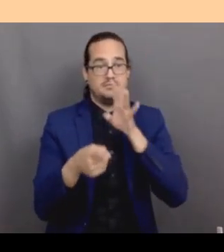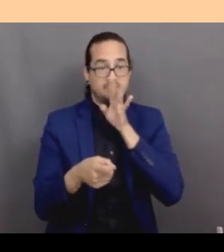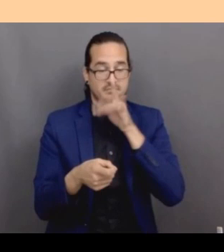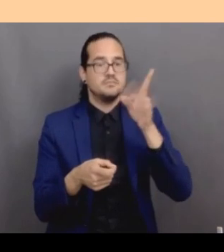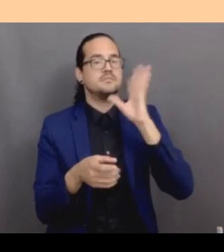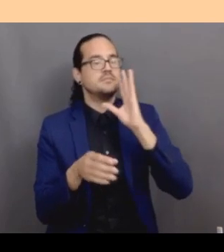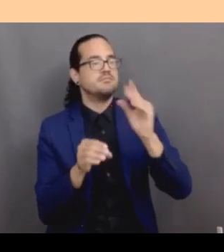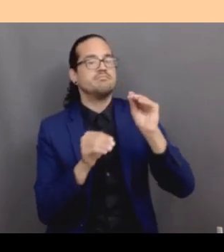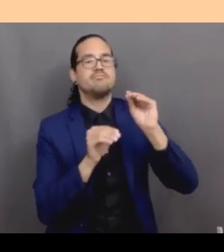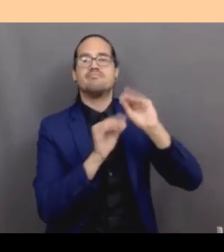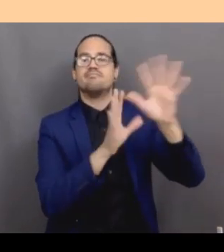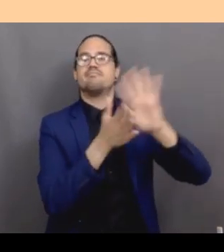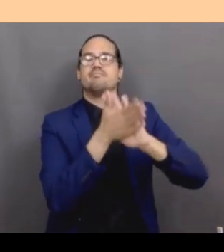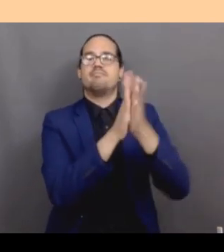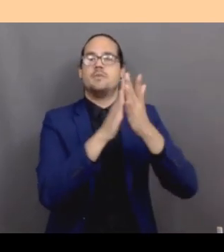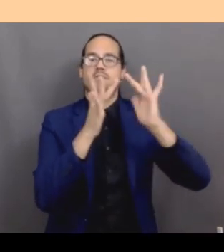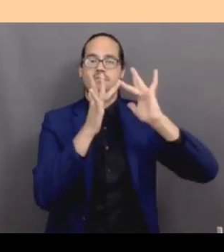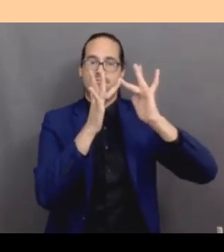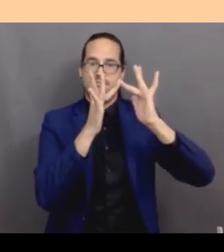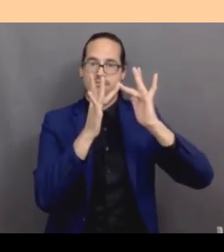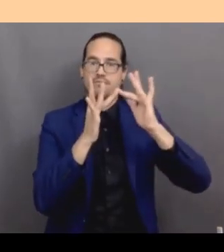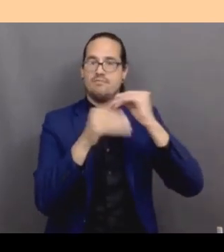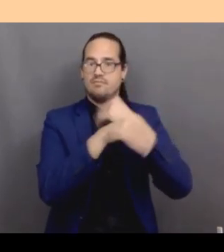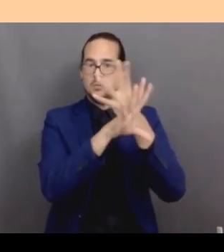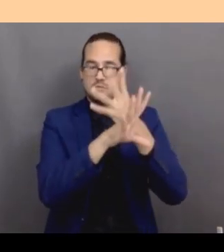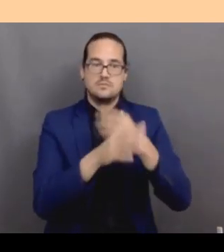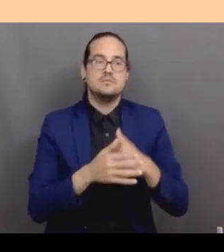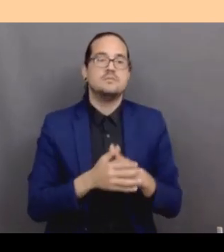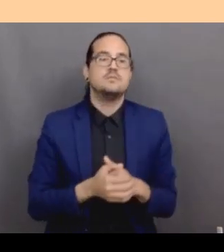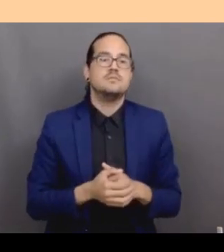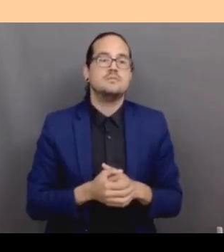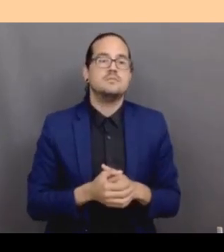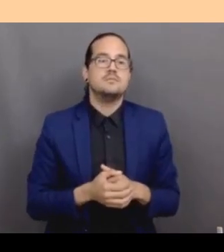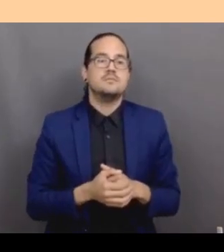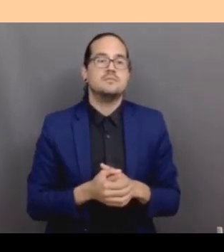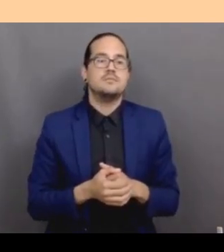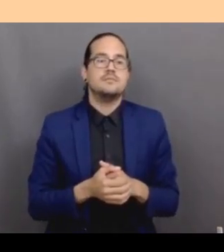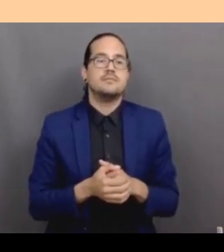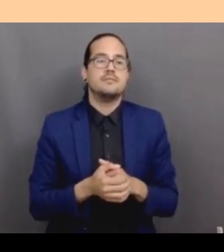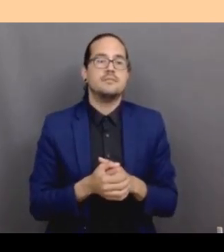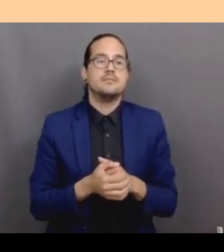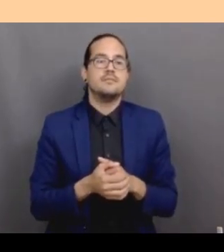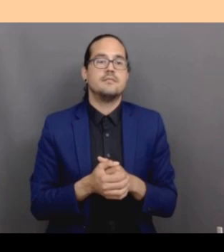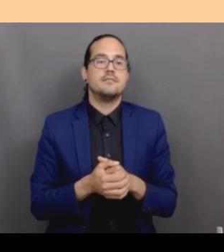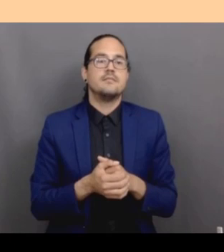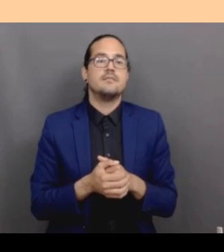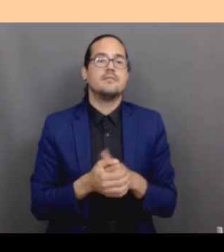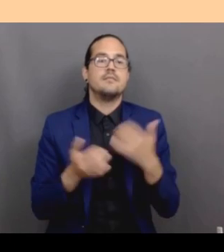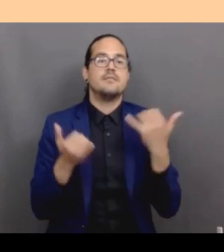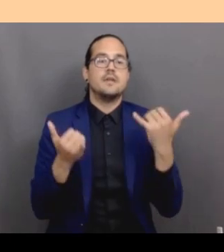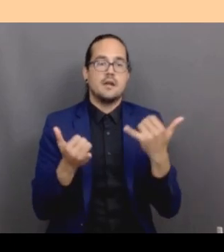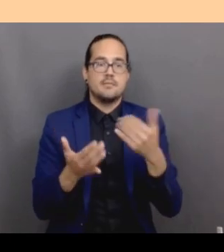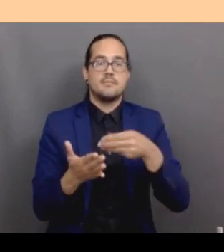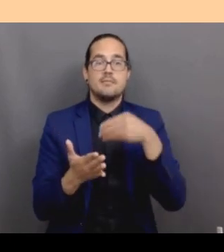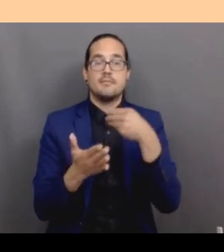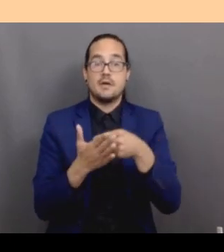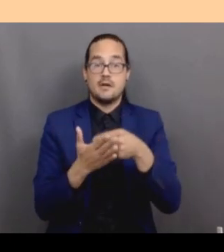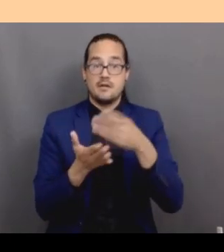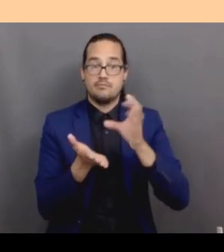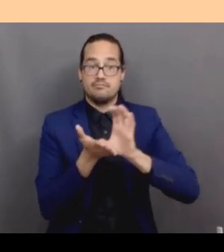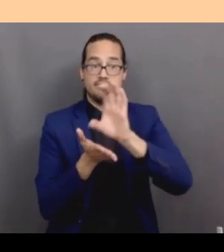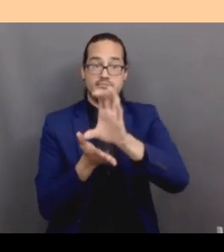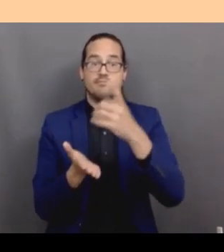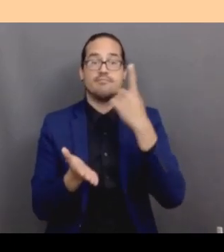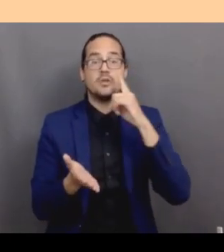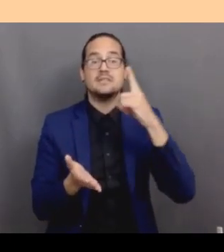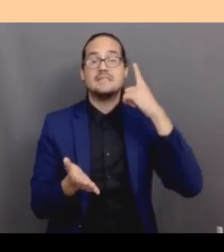using grant monies to pay for sober living environments for COVID-19 related unemployment. We've responded